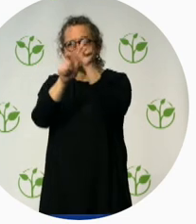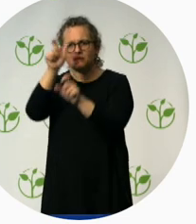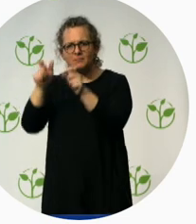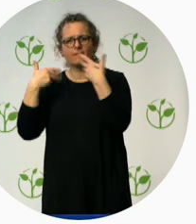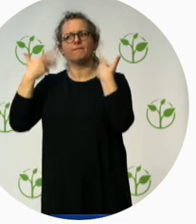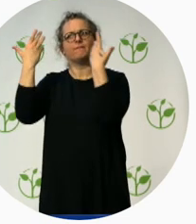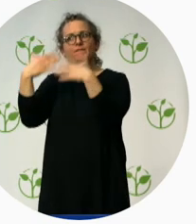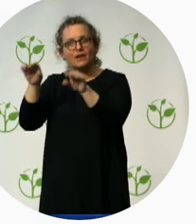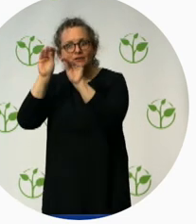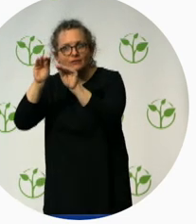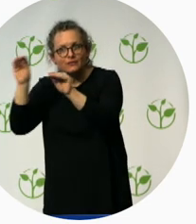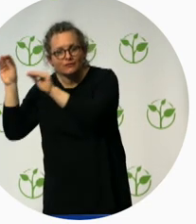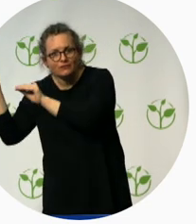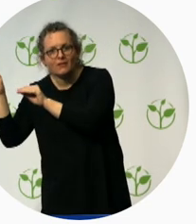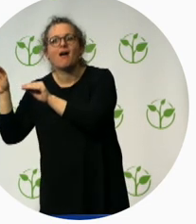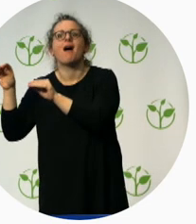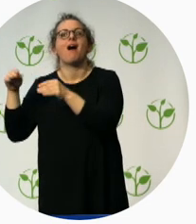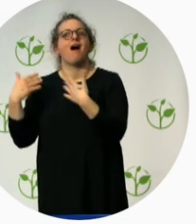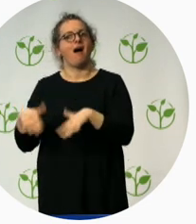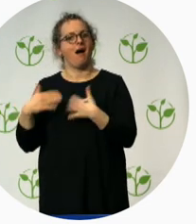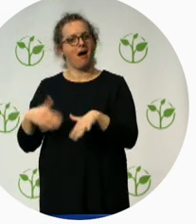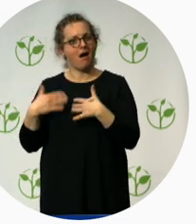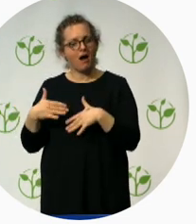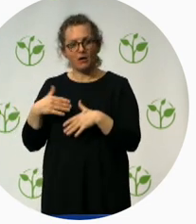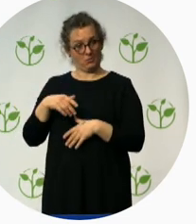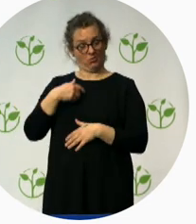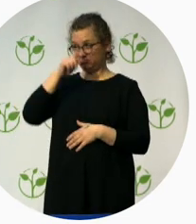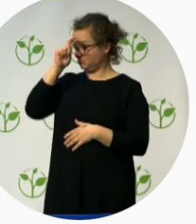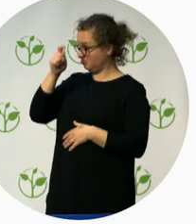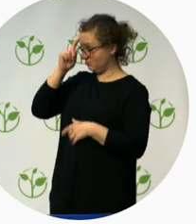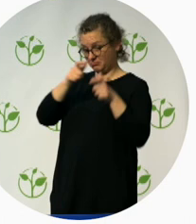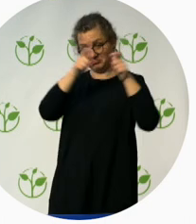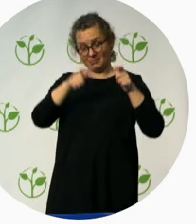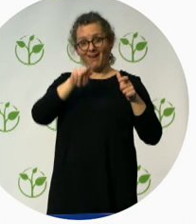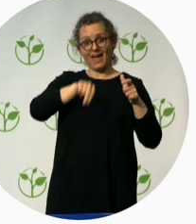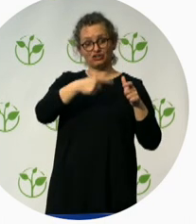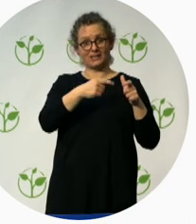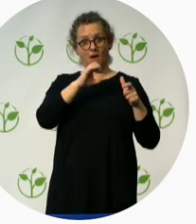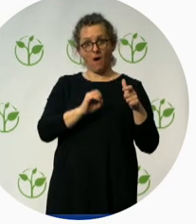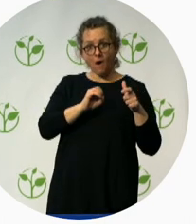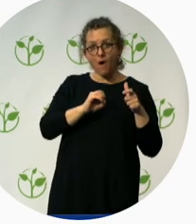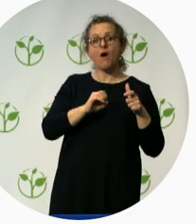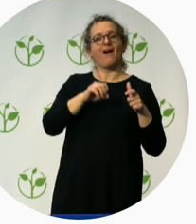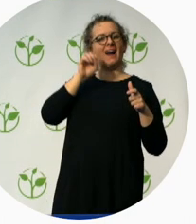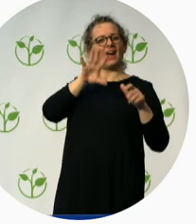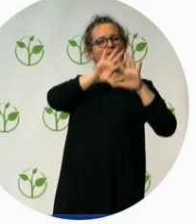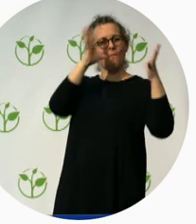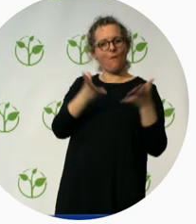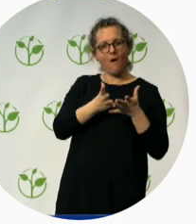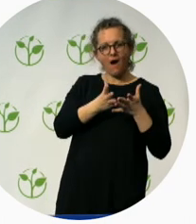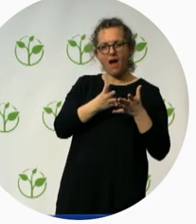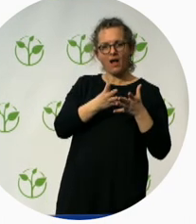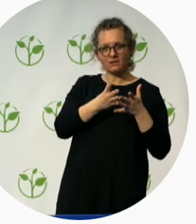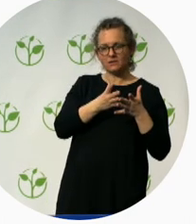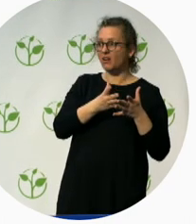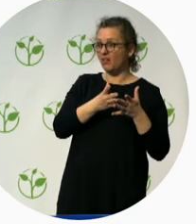are the powerful ones, the ones who do things like Light for the World. Yes. And you cannot relate so much to the government. We